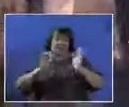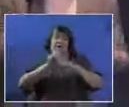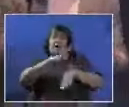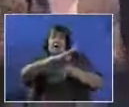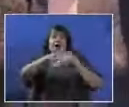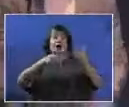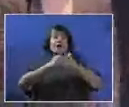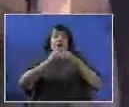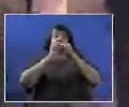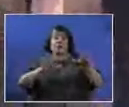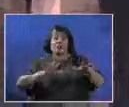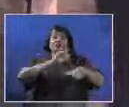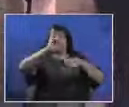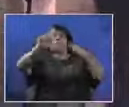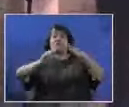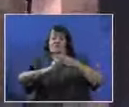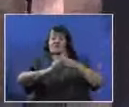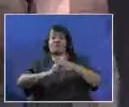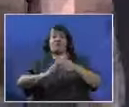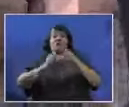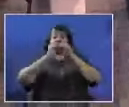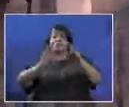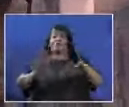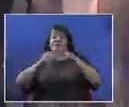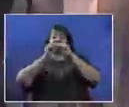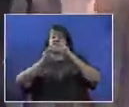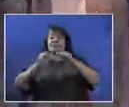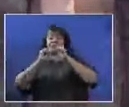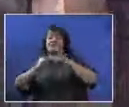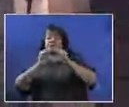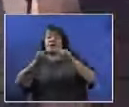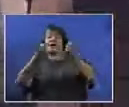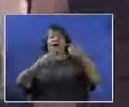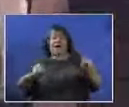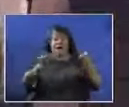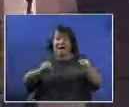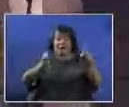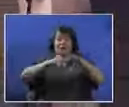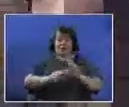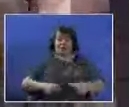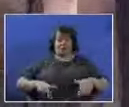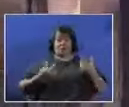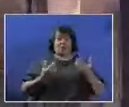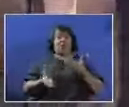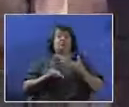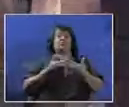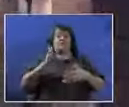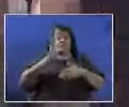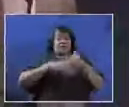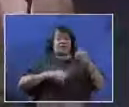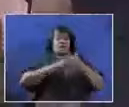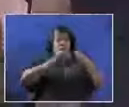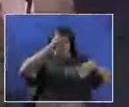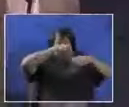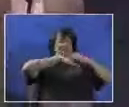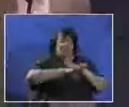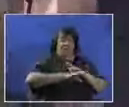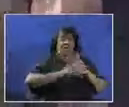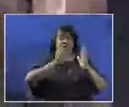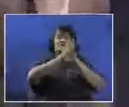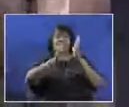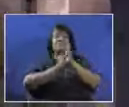blessings always flow thousands of times more than what it is that you put into it. That's the lesson of